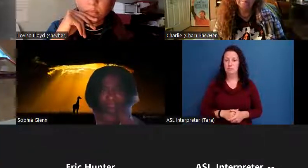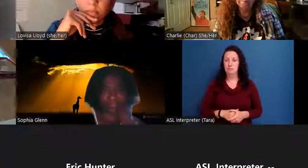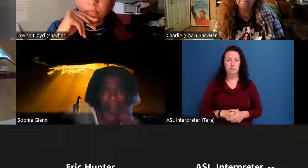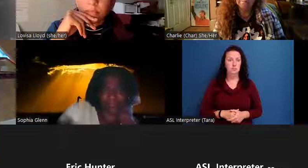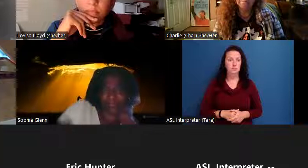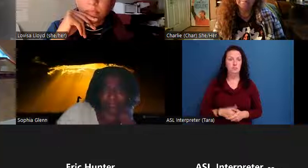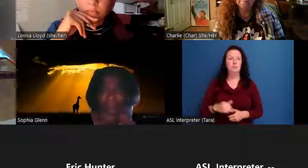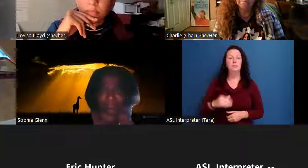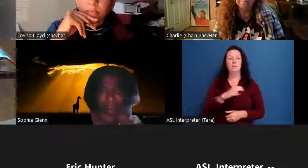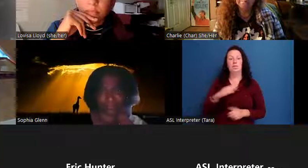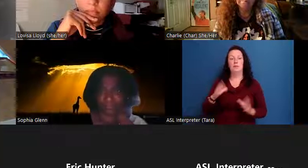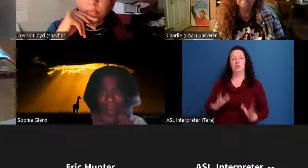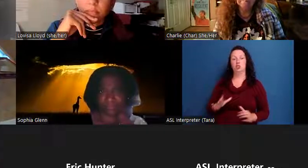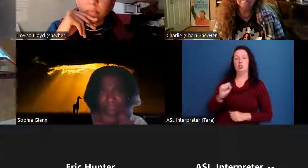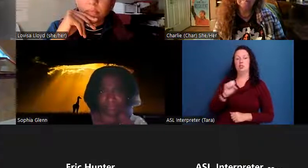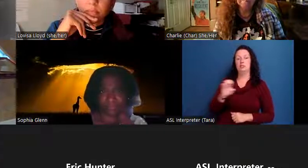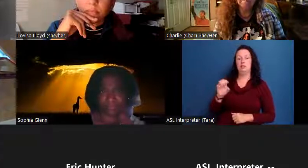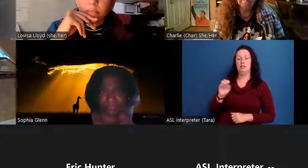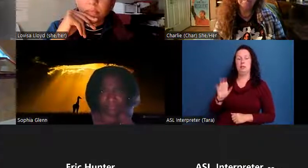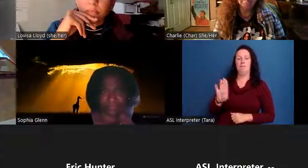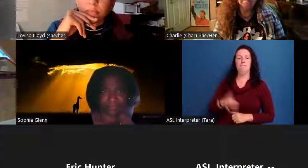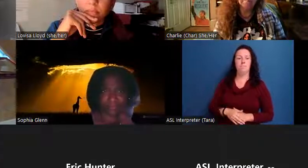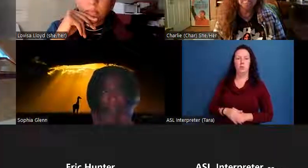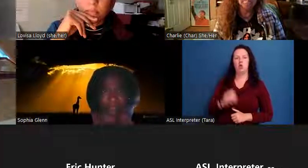Commissioner Sima or Co-Chair Sima.